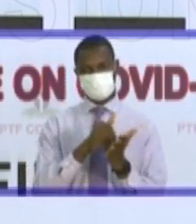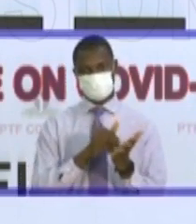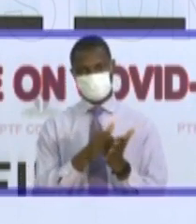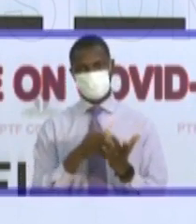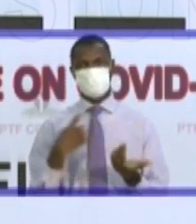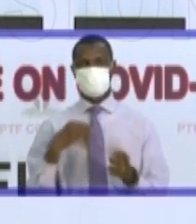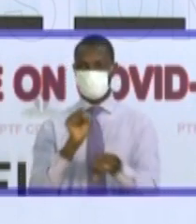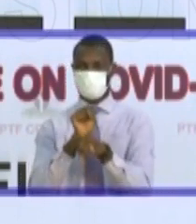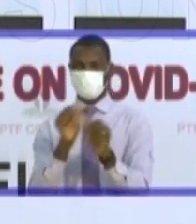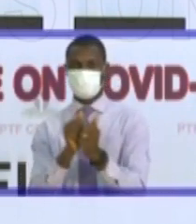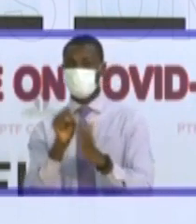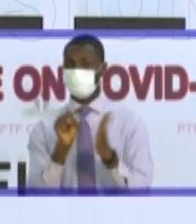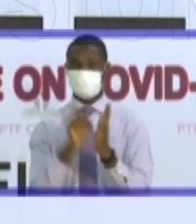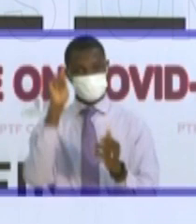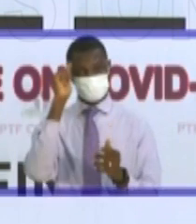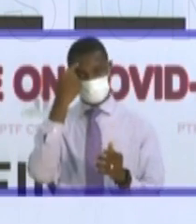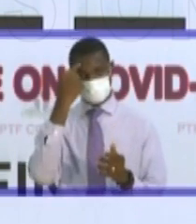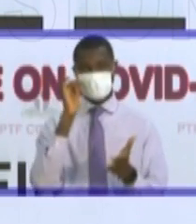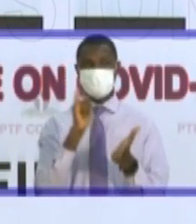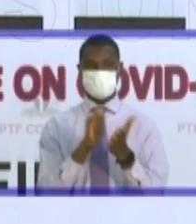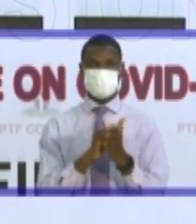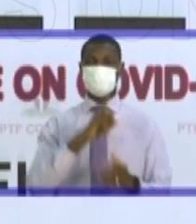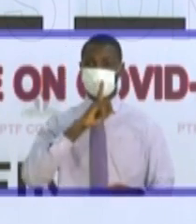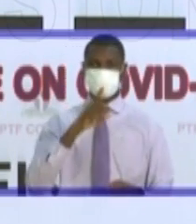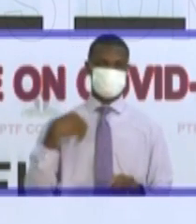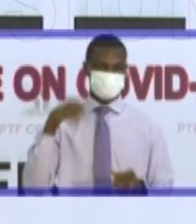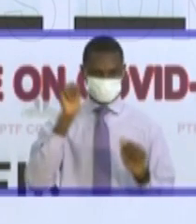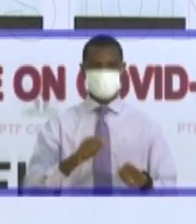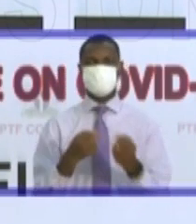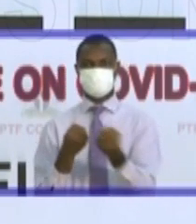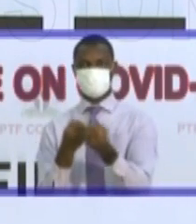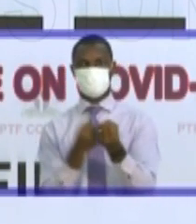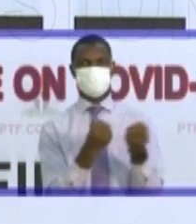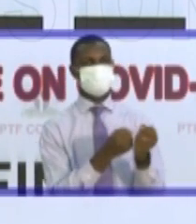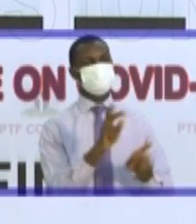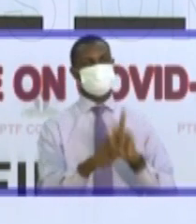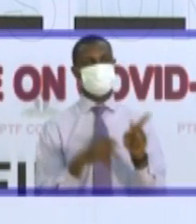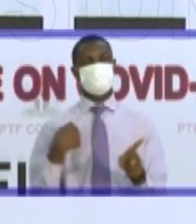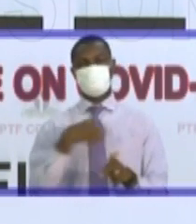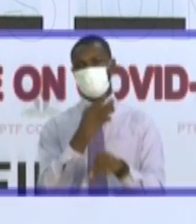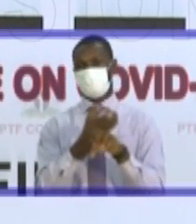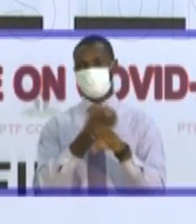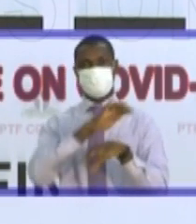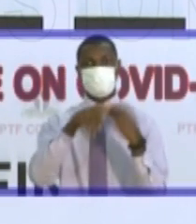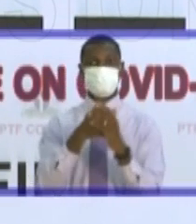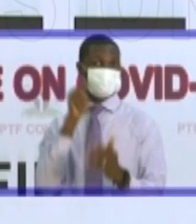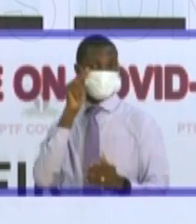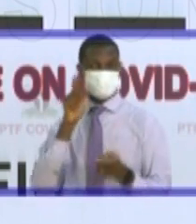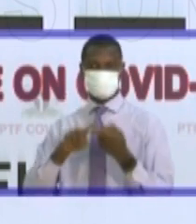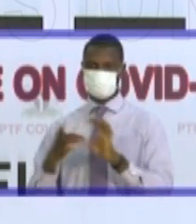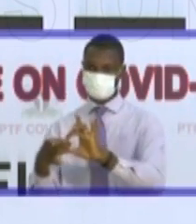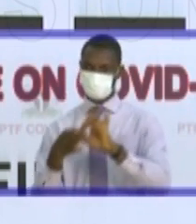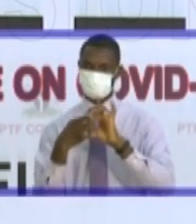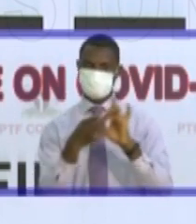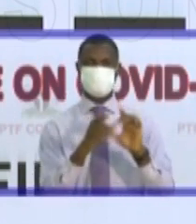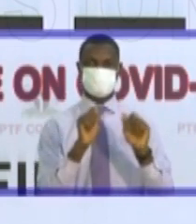governments to ensure that these hardships are mitigated. We ask Nigerians to please come together to overcome this